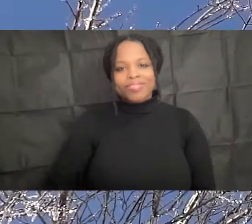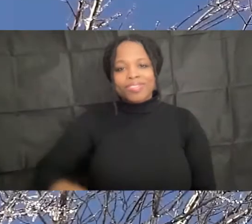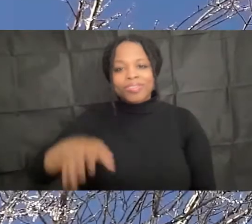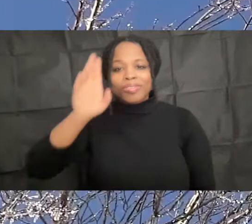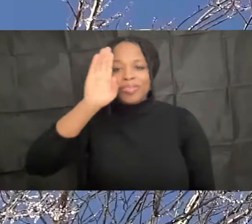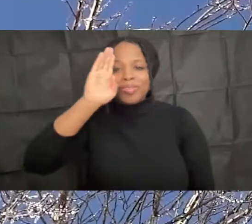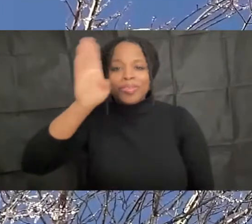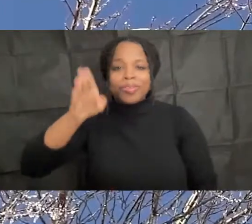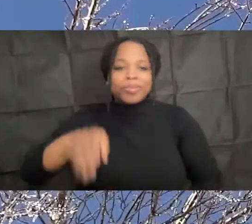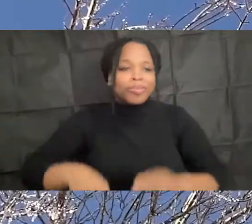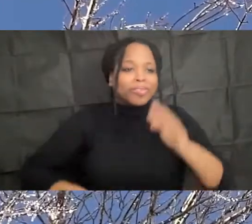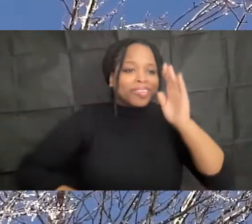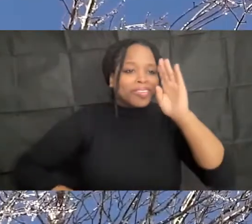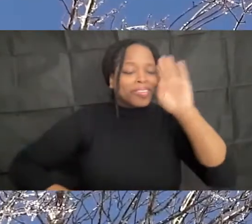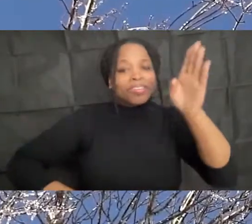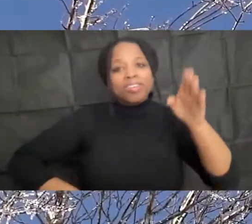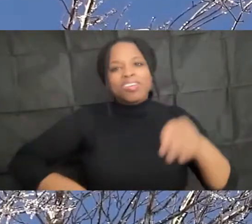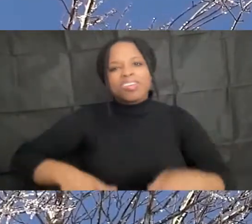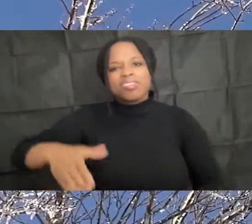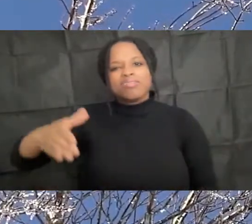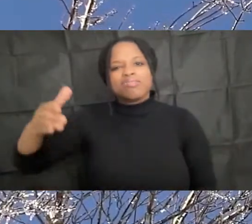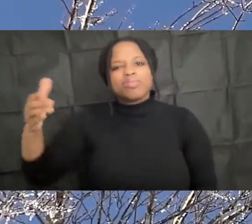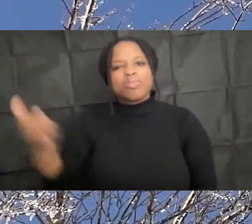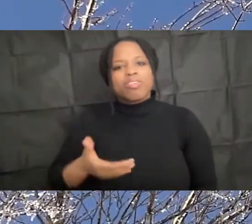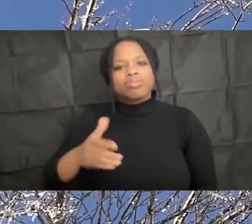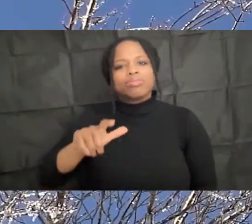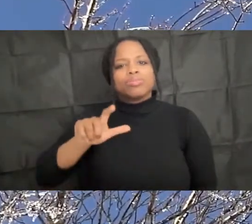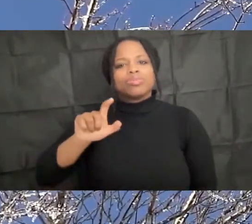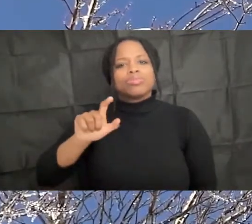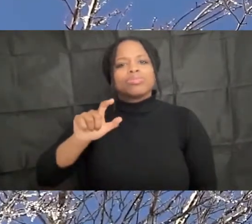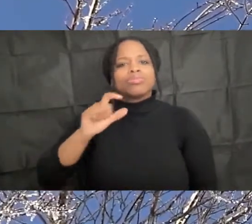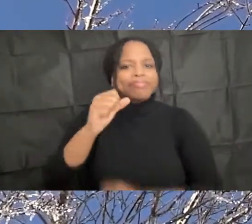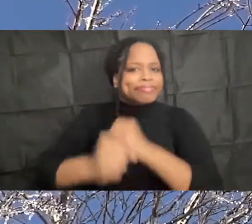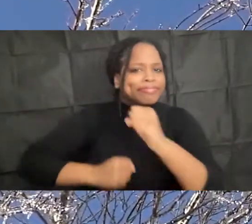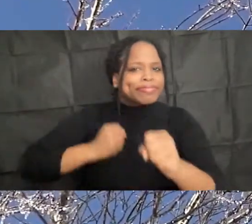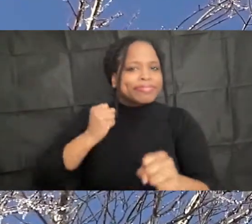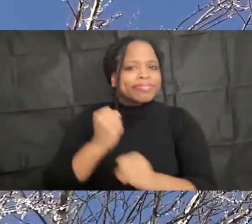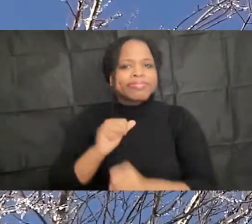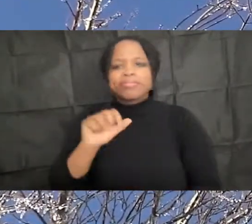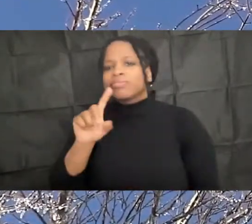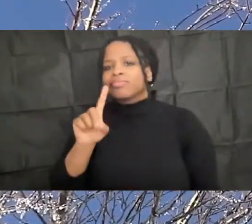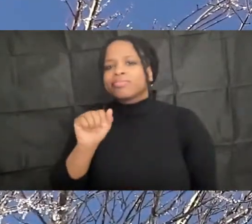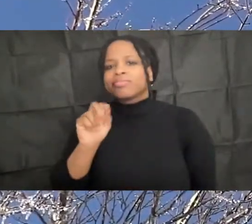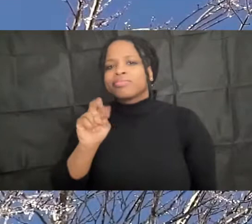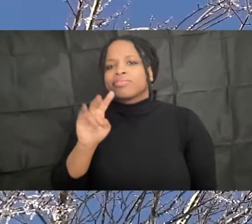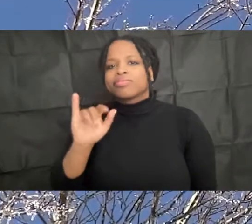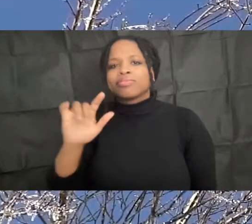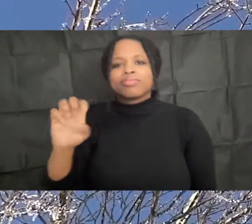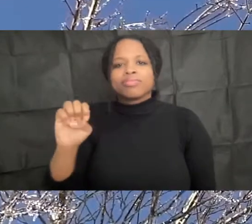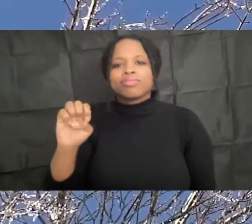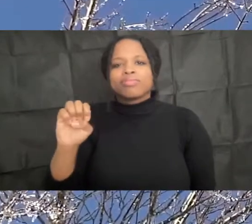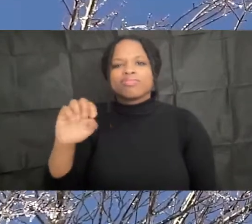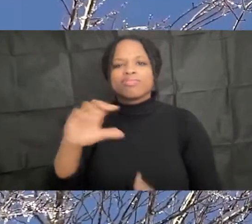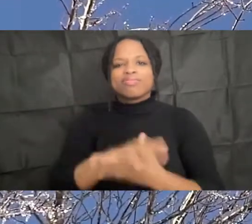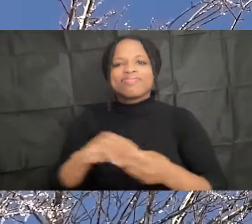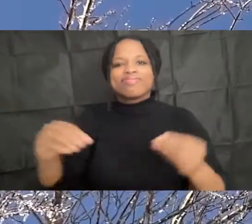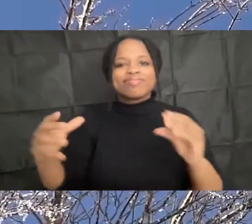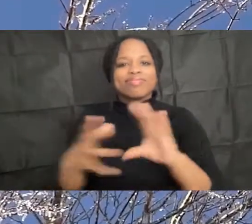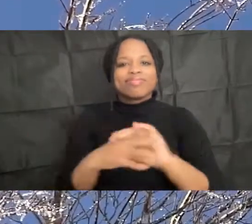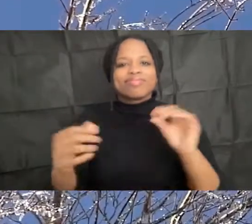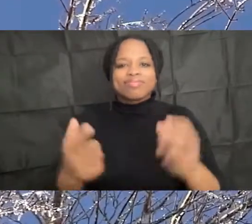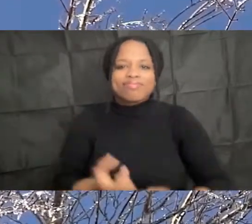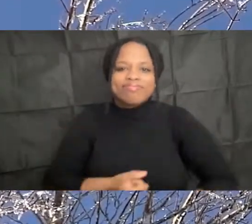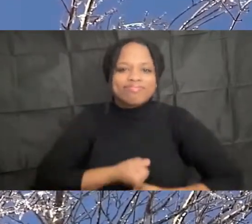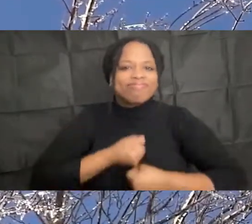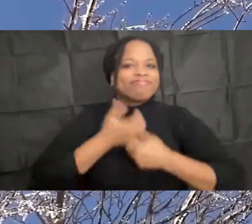Greetings and welcome to the 21st annual Danville Storytelling Festival, as